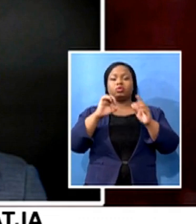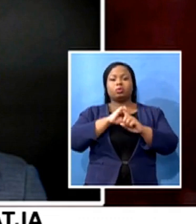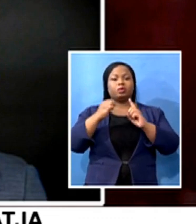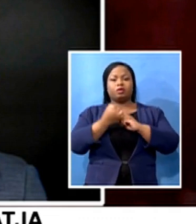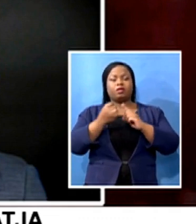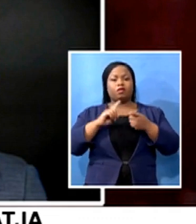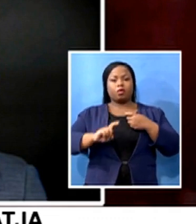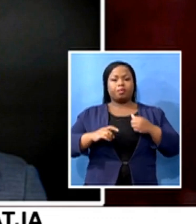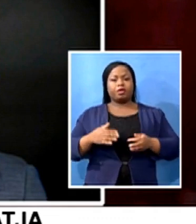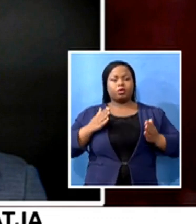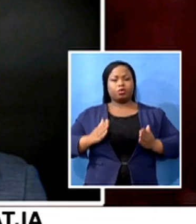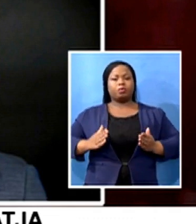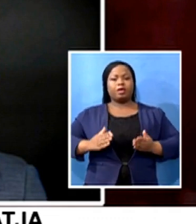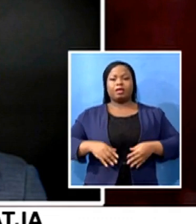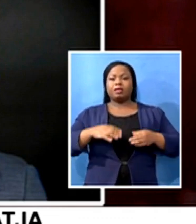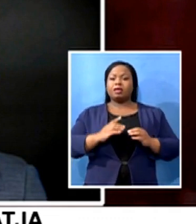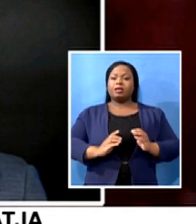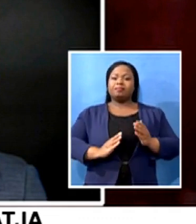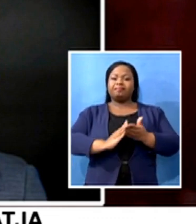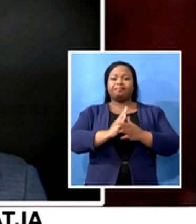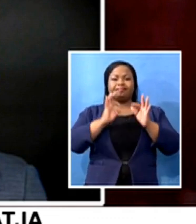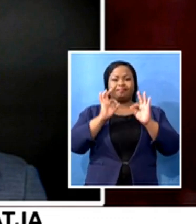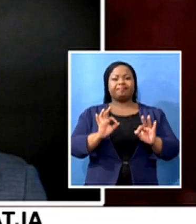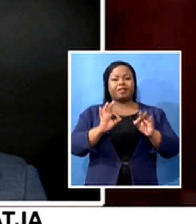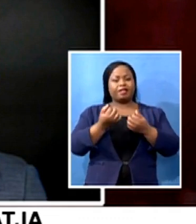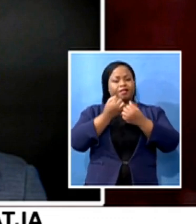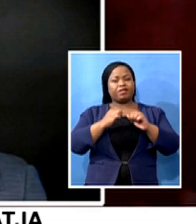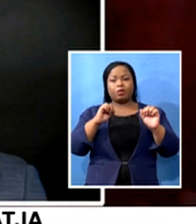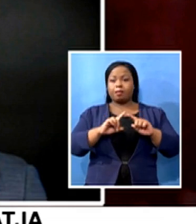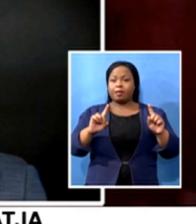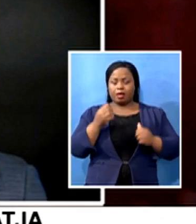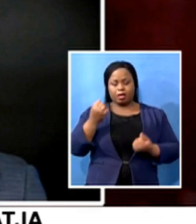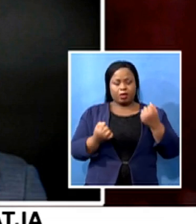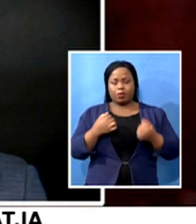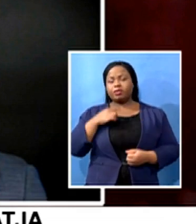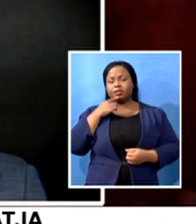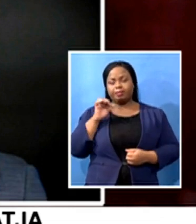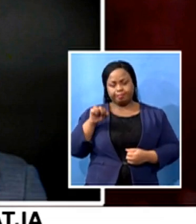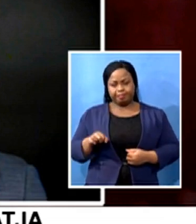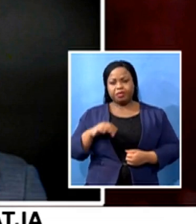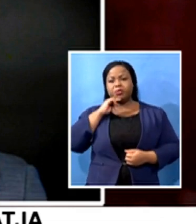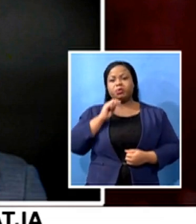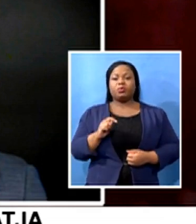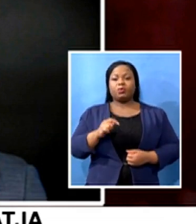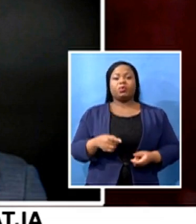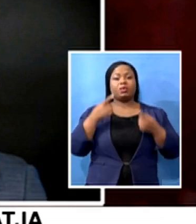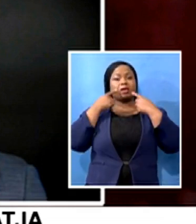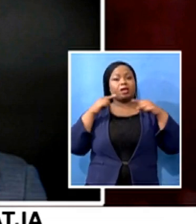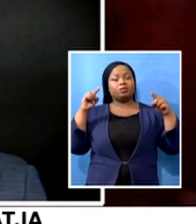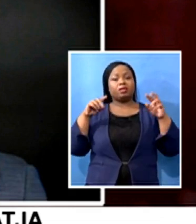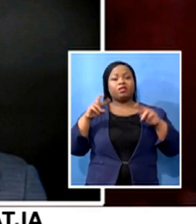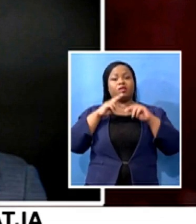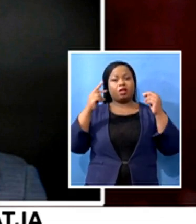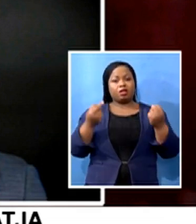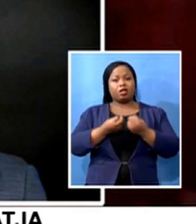the court did acknowledge is that, in declaring this national state of disaster, the government took